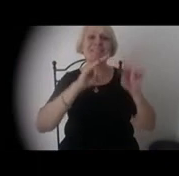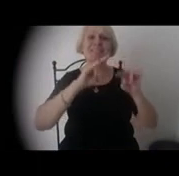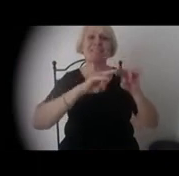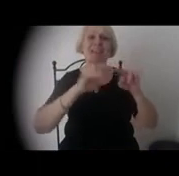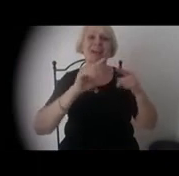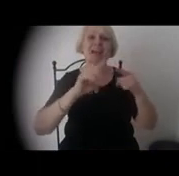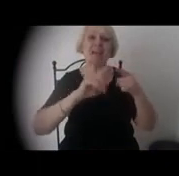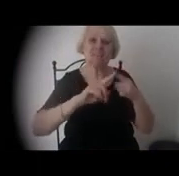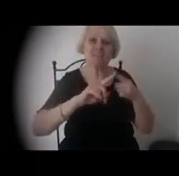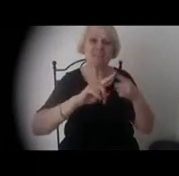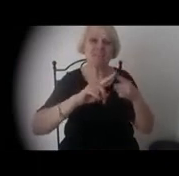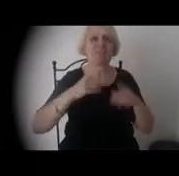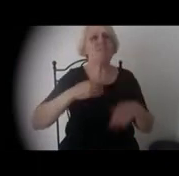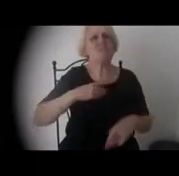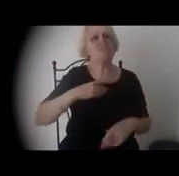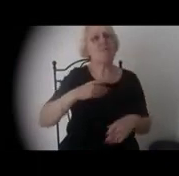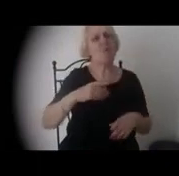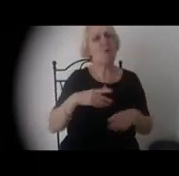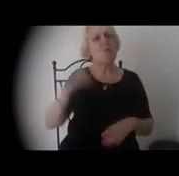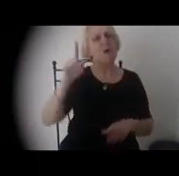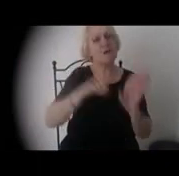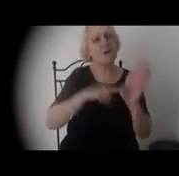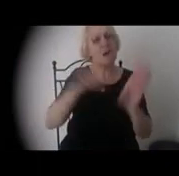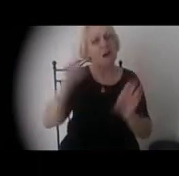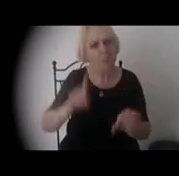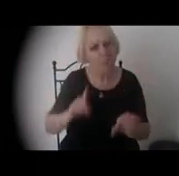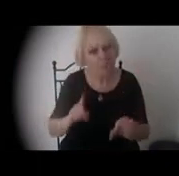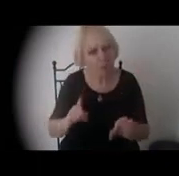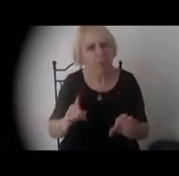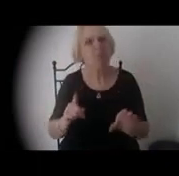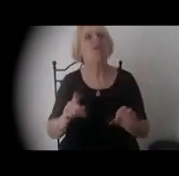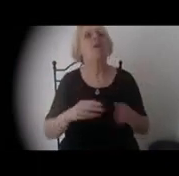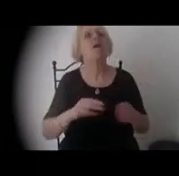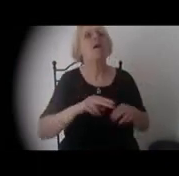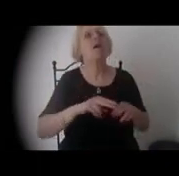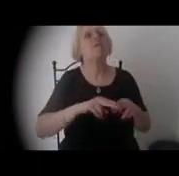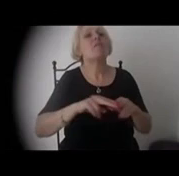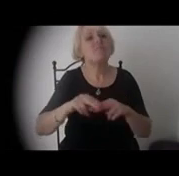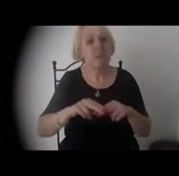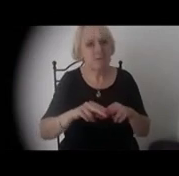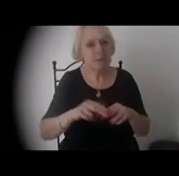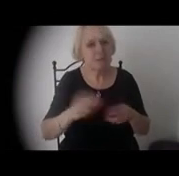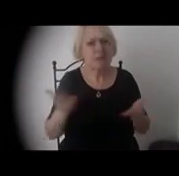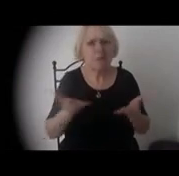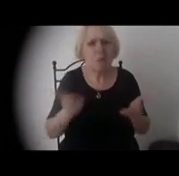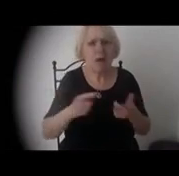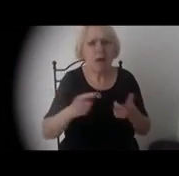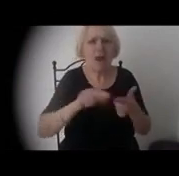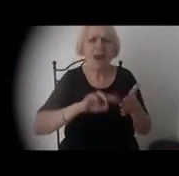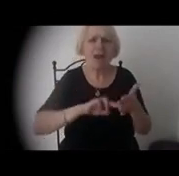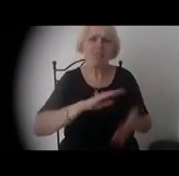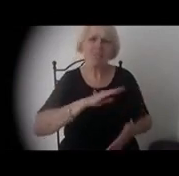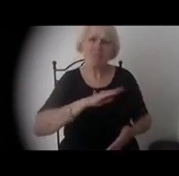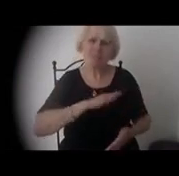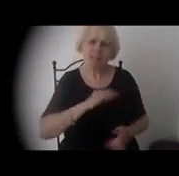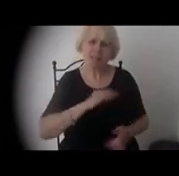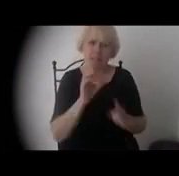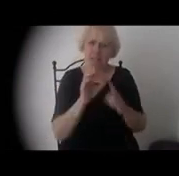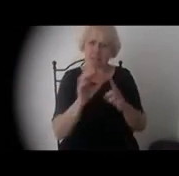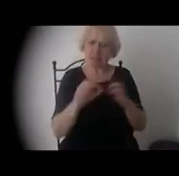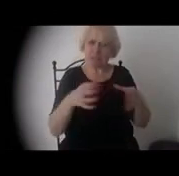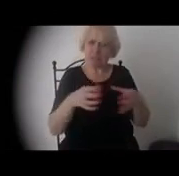Adolescents and Families in Enfield, which is one of our specialist teams in CAMS, which is a crisis support